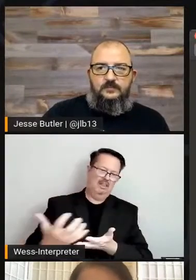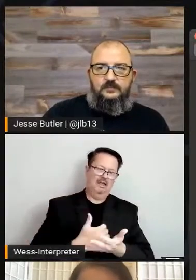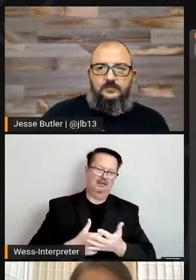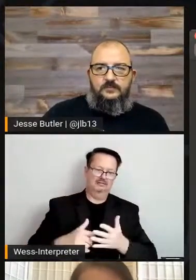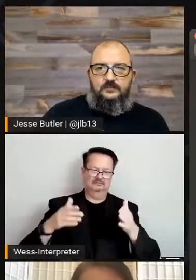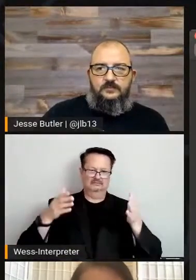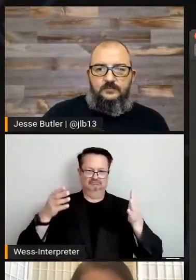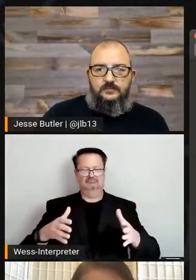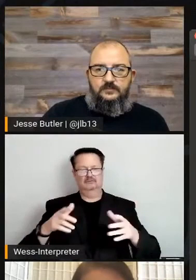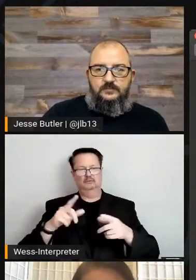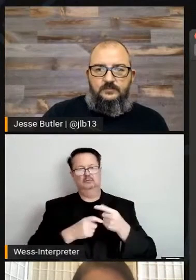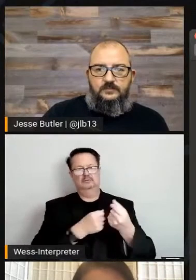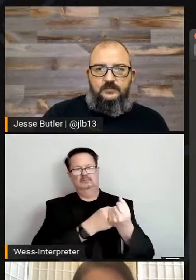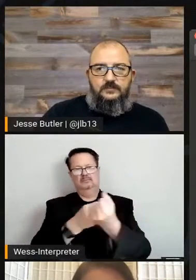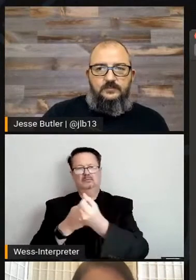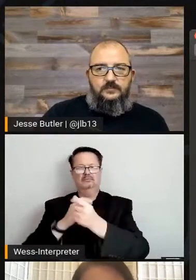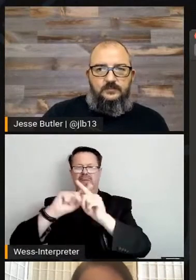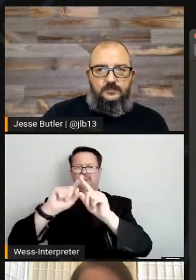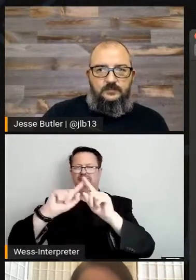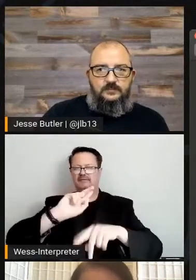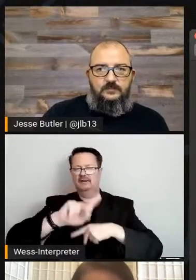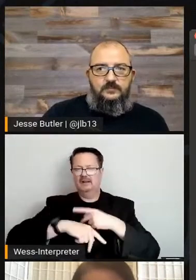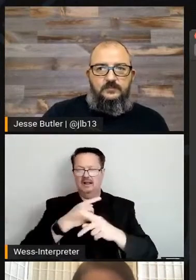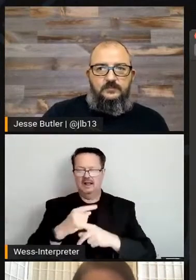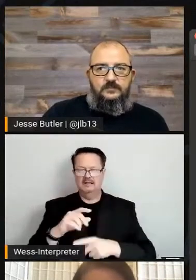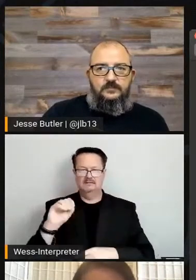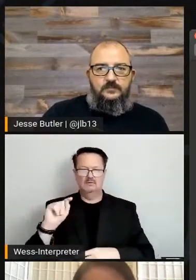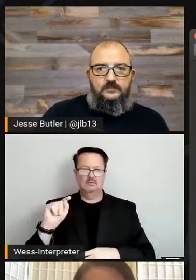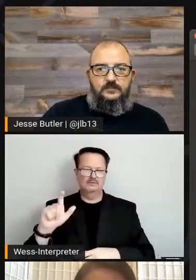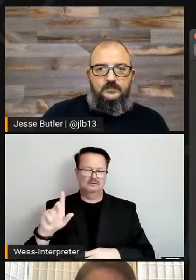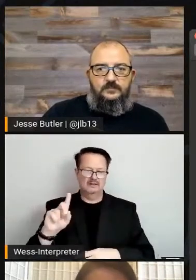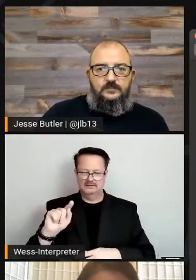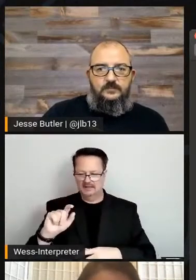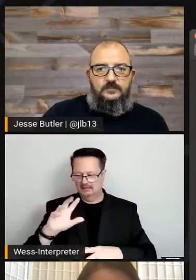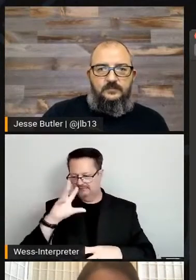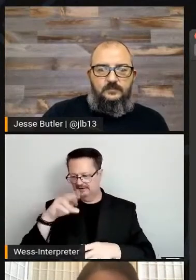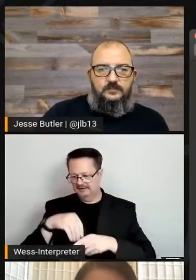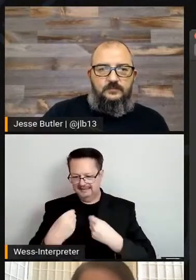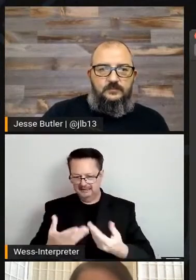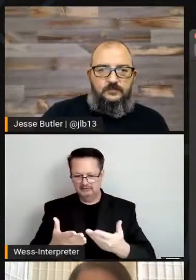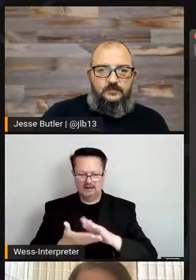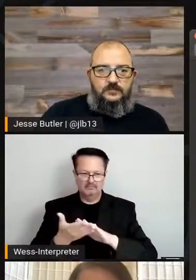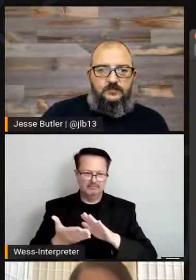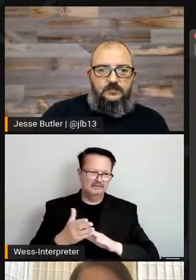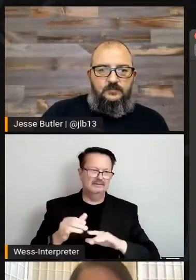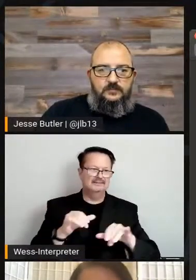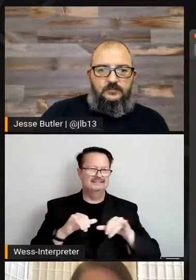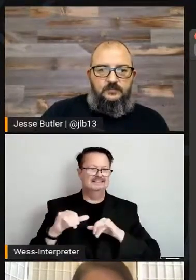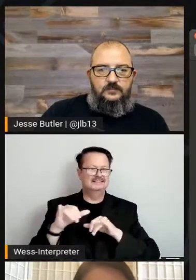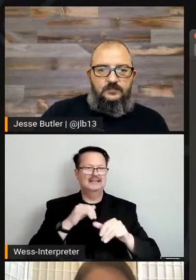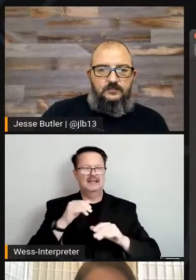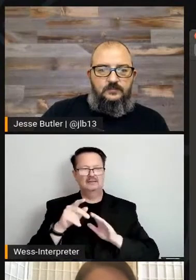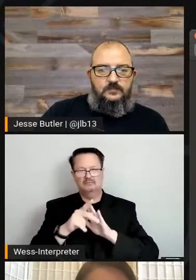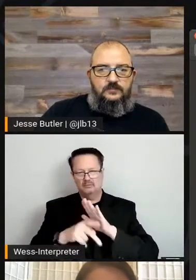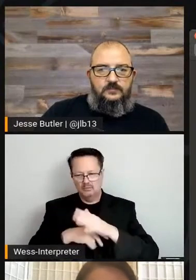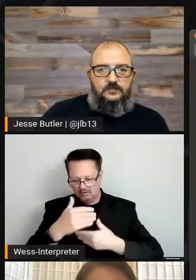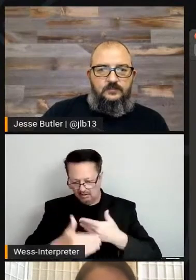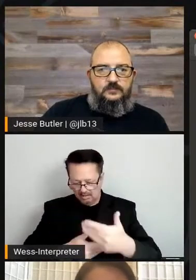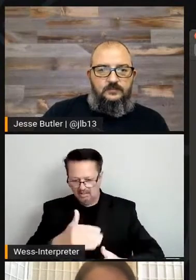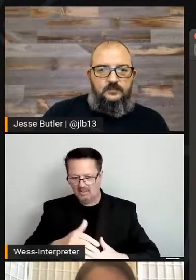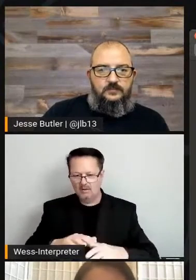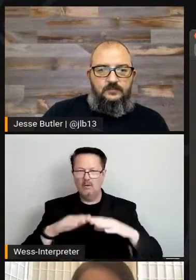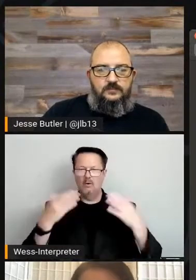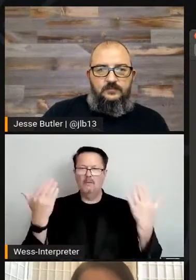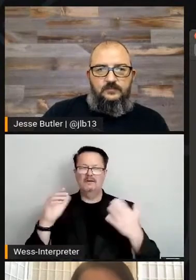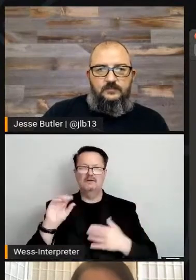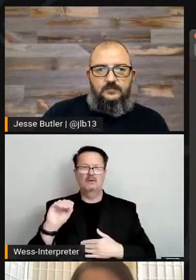types of telemetry data, providing interoperability using a standard protocol, the OpenTelemetry data protocol,